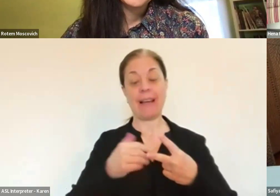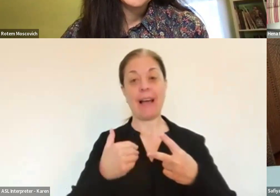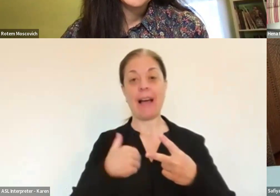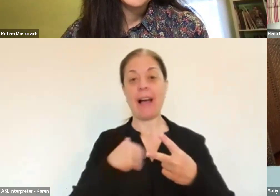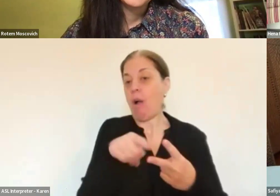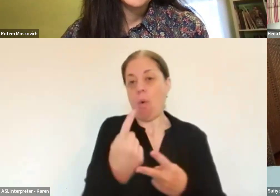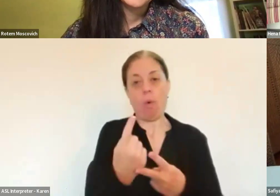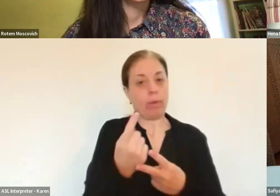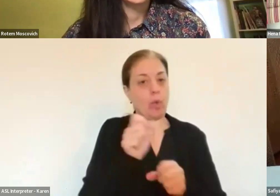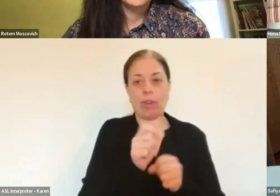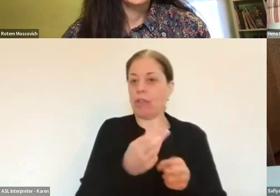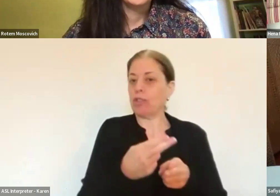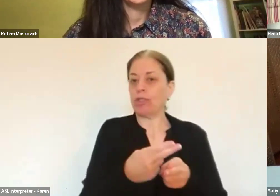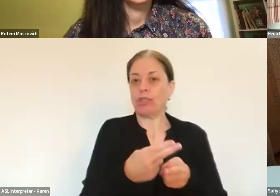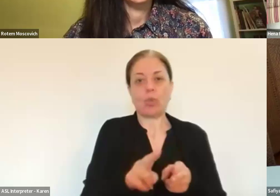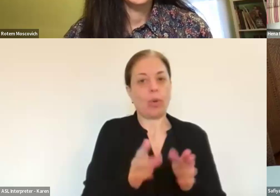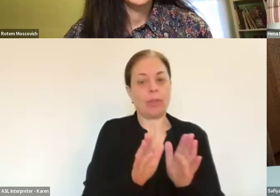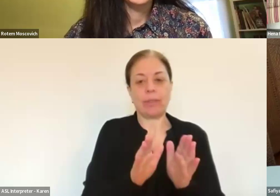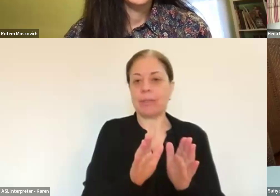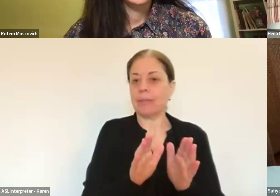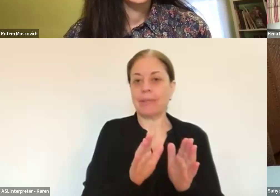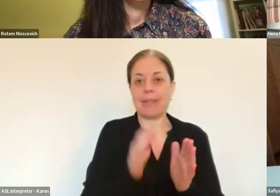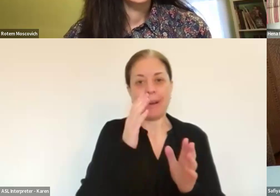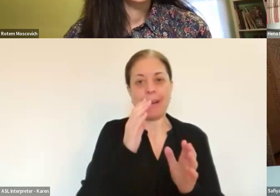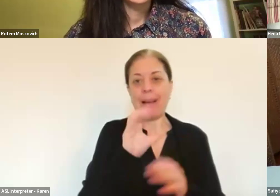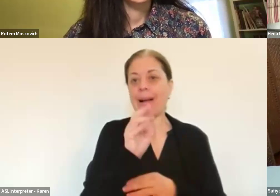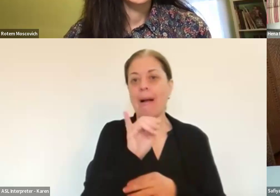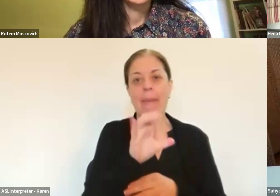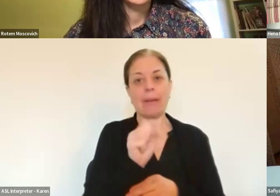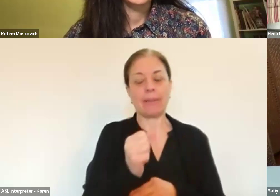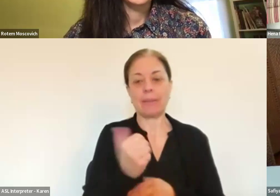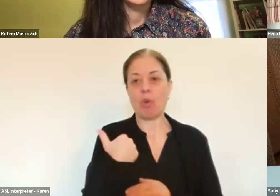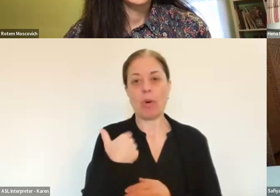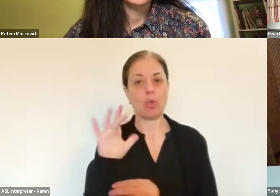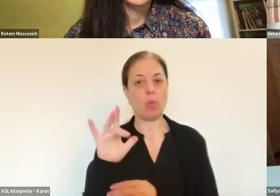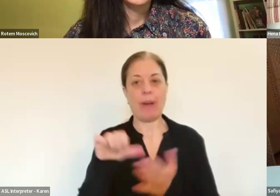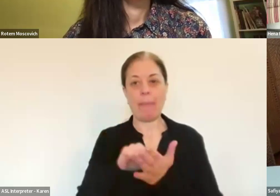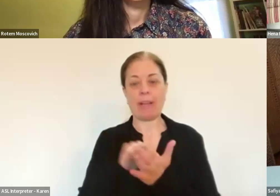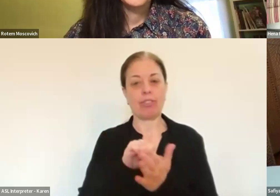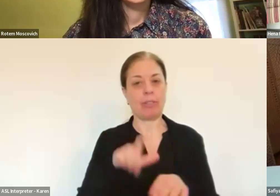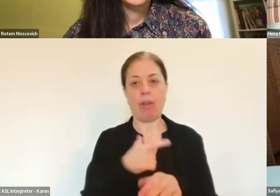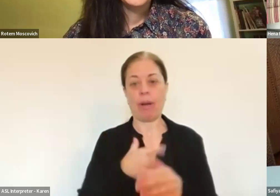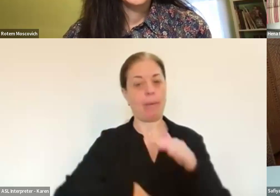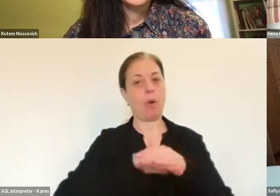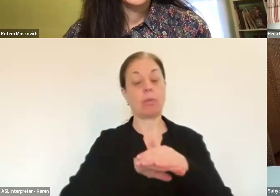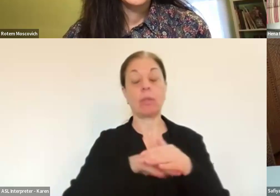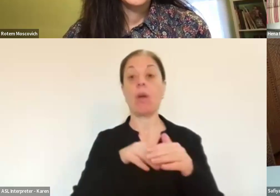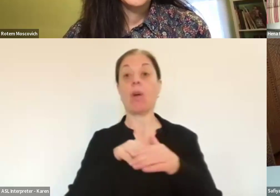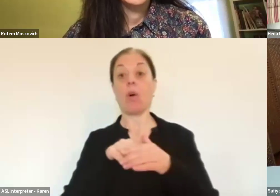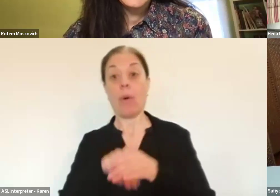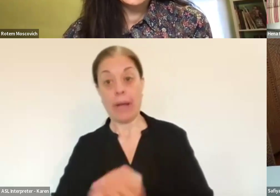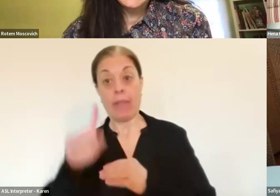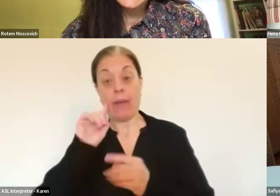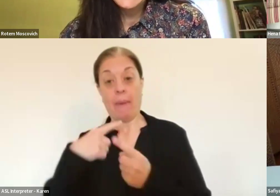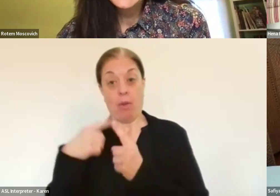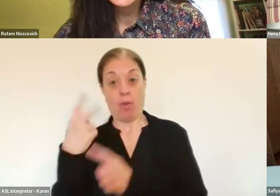only worked on shorter comics before, 25 pages long at most. So, going into it and thinking of 200